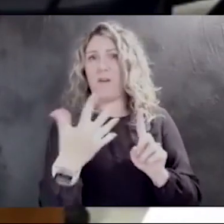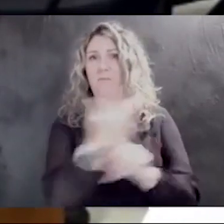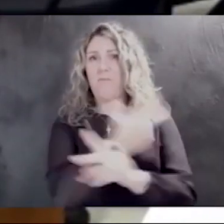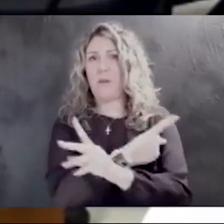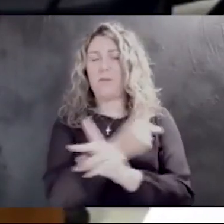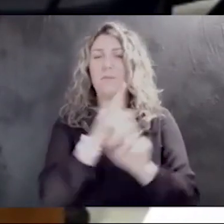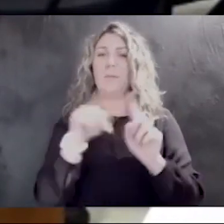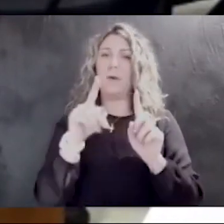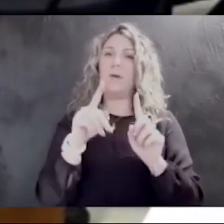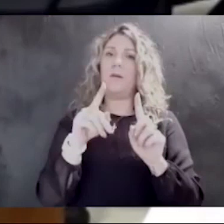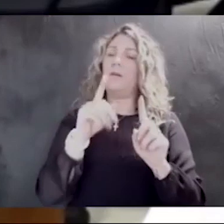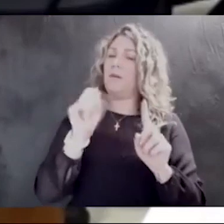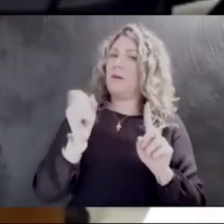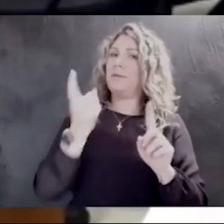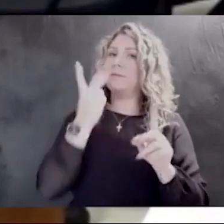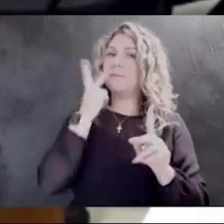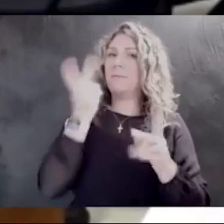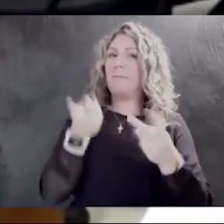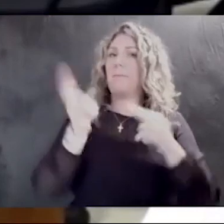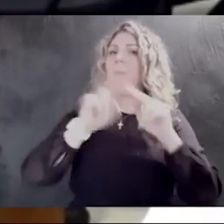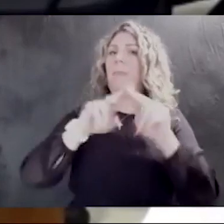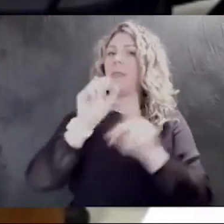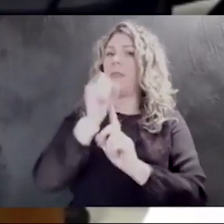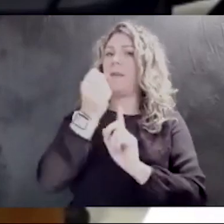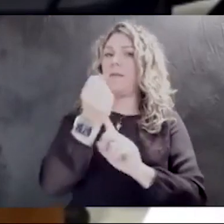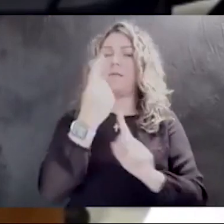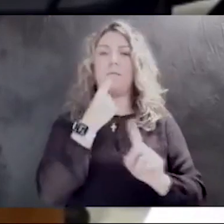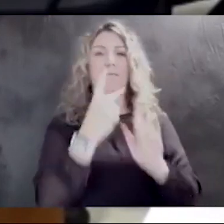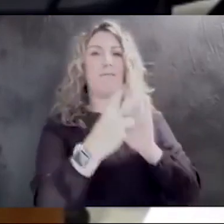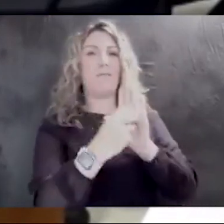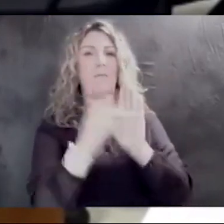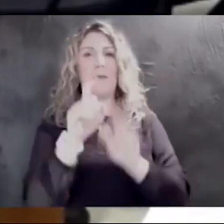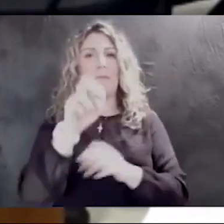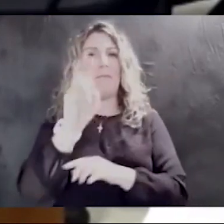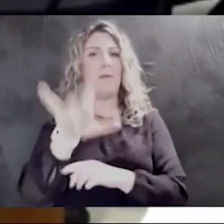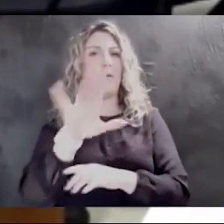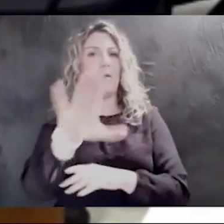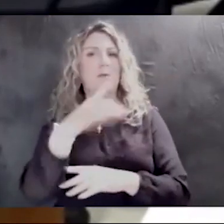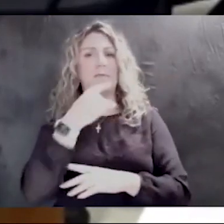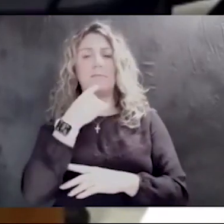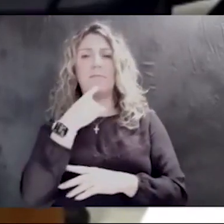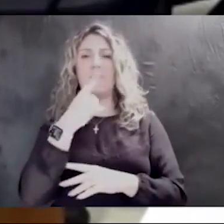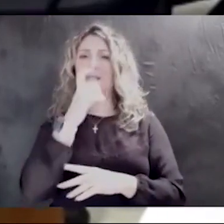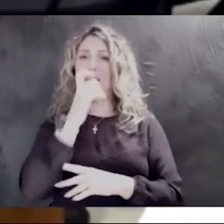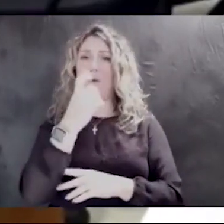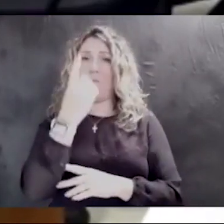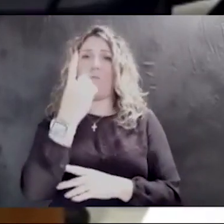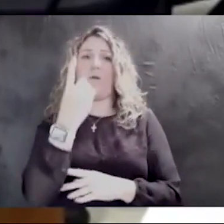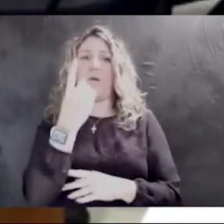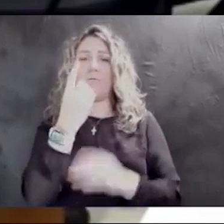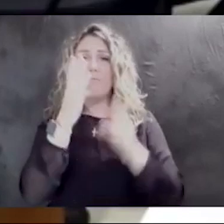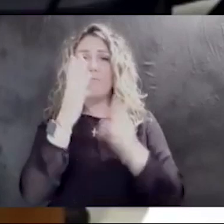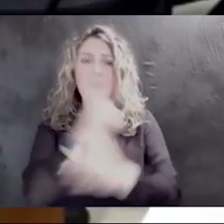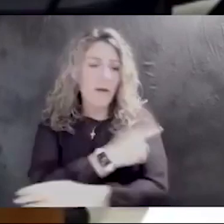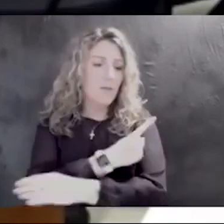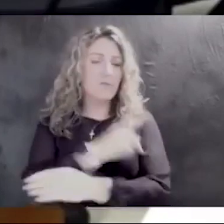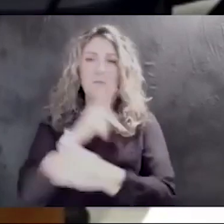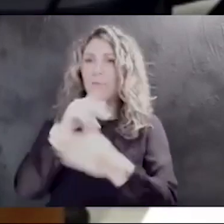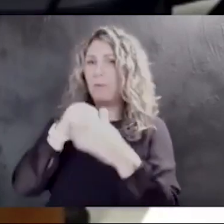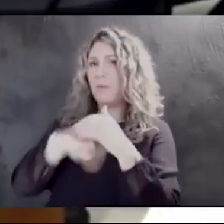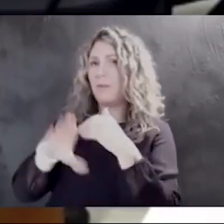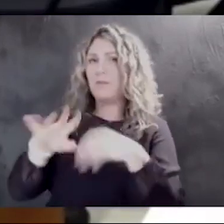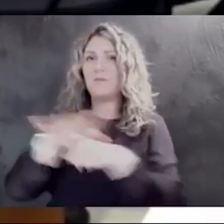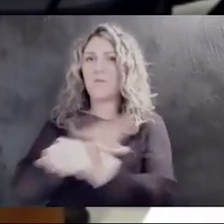an uptick. And then I would just echo what Larry talked about, in that we have not had a single patient who's been admitted who is